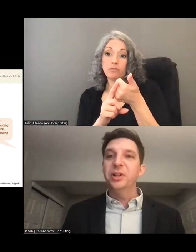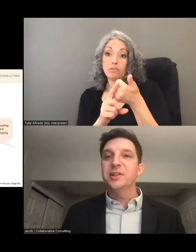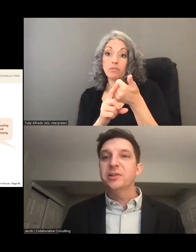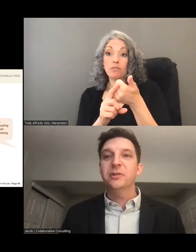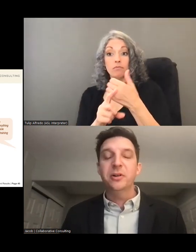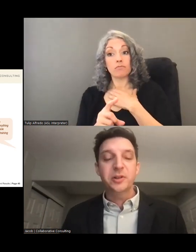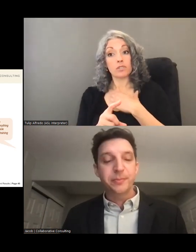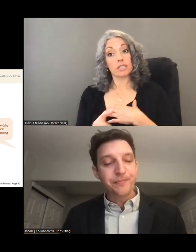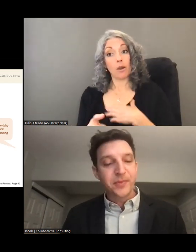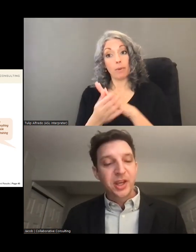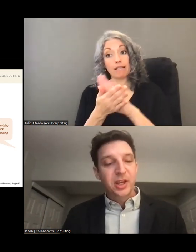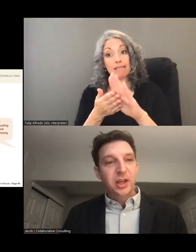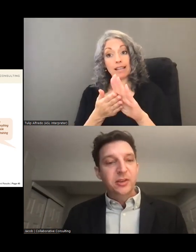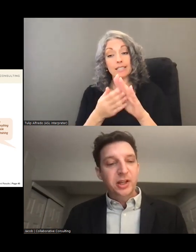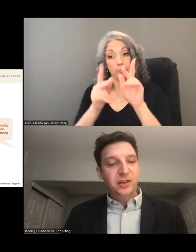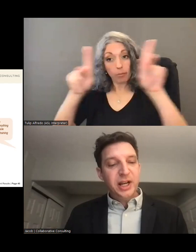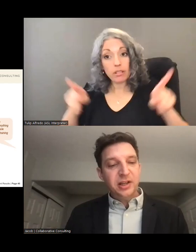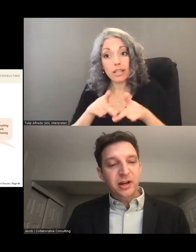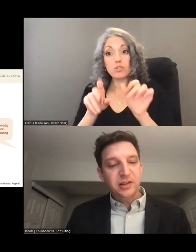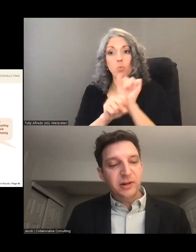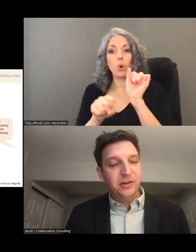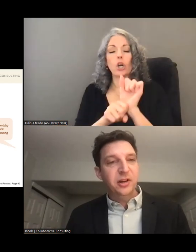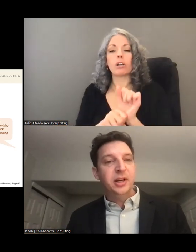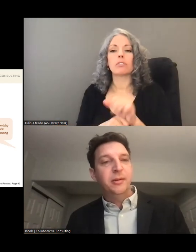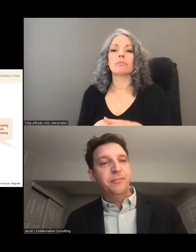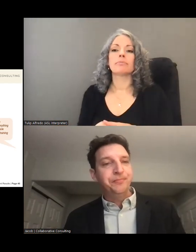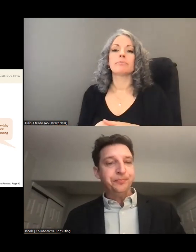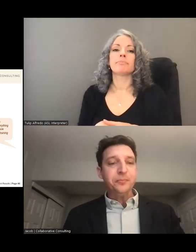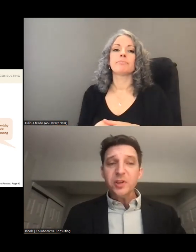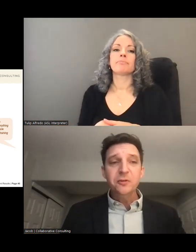desirable workplaces for folks. The next area is around